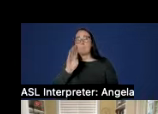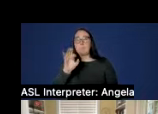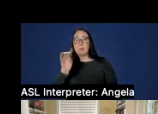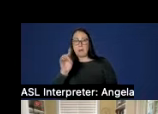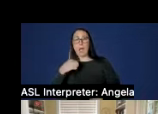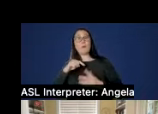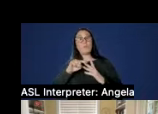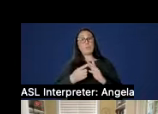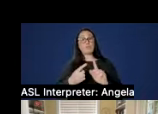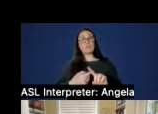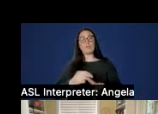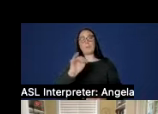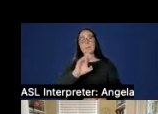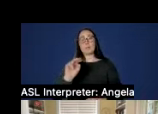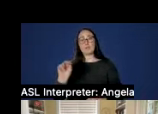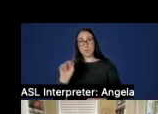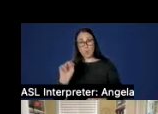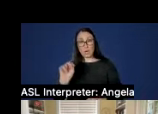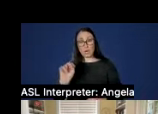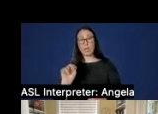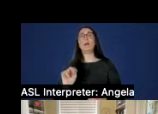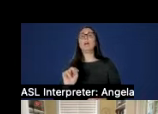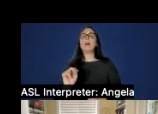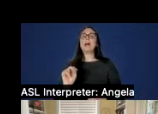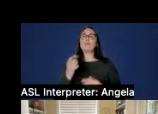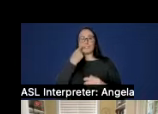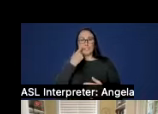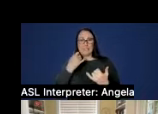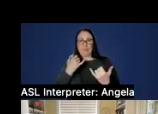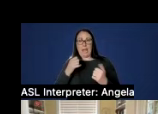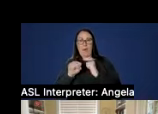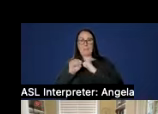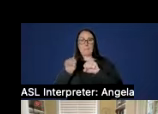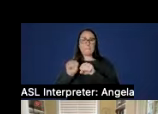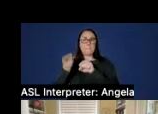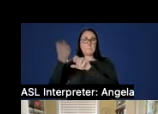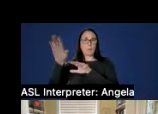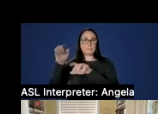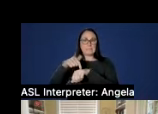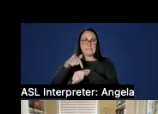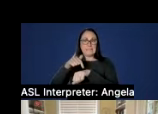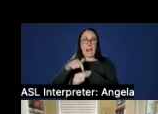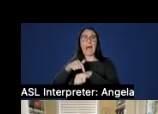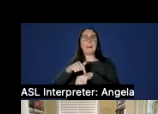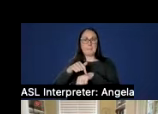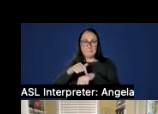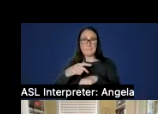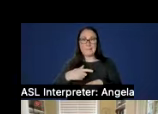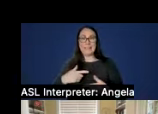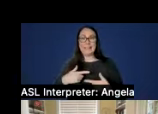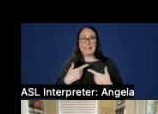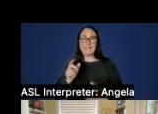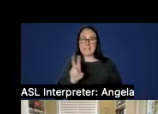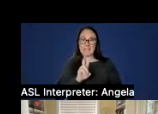live out west. I'm in Mountain Time. So Steph and I were trying to navigate that as well this morning,